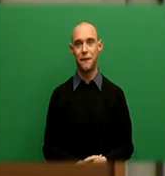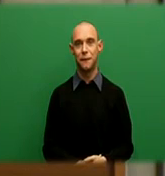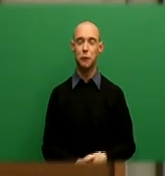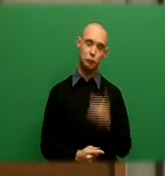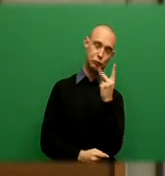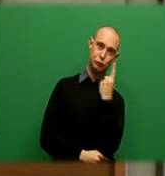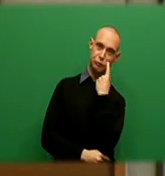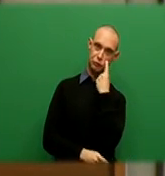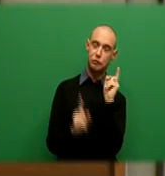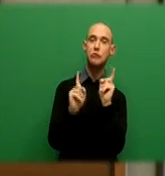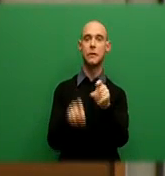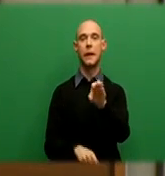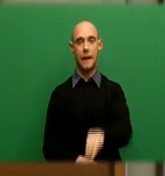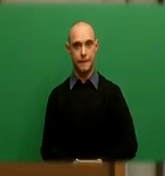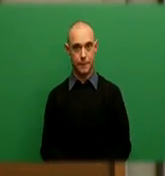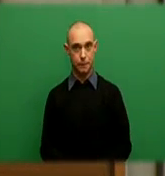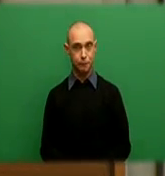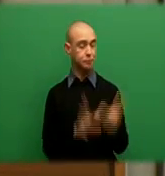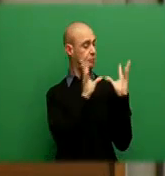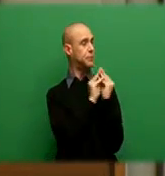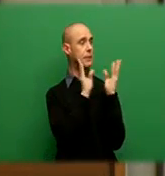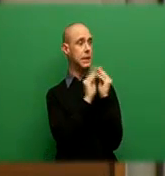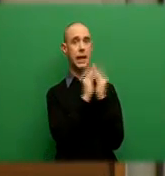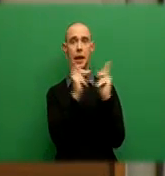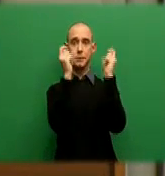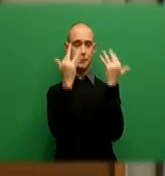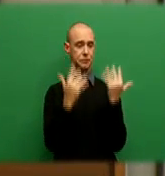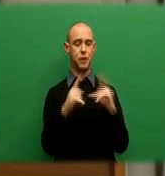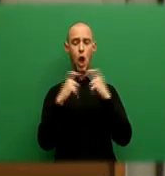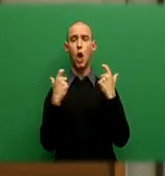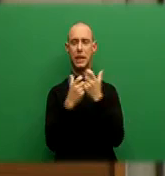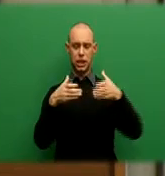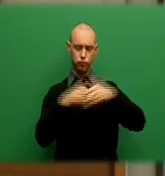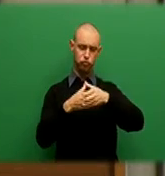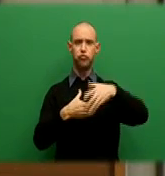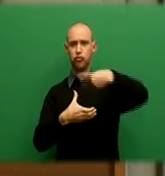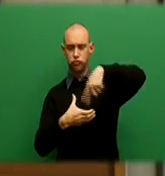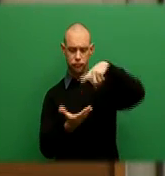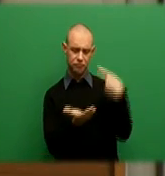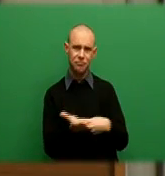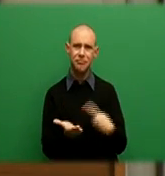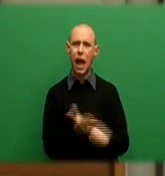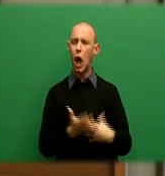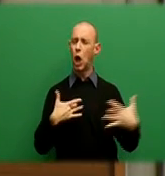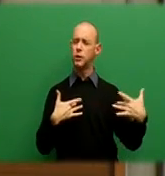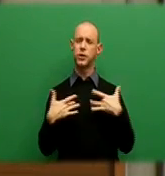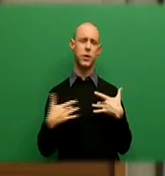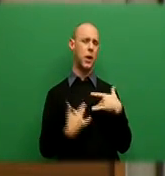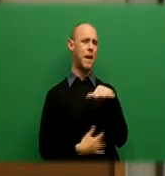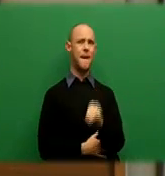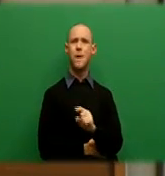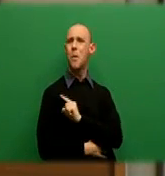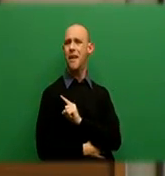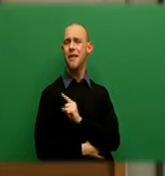the previous meeting of the Monetary Policy Committee, the committee remains concerned about the protracted